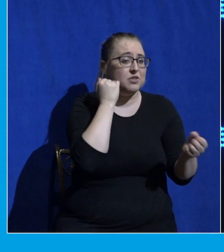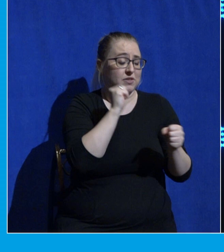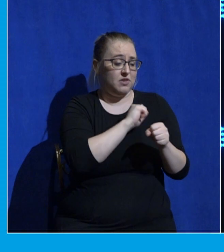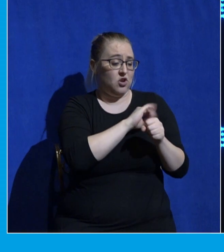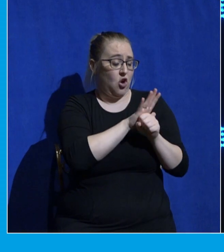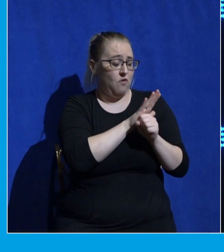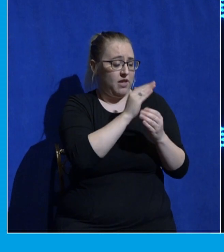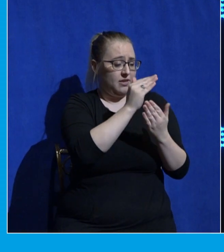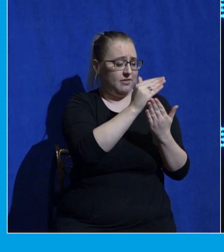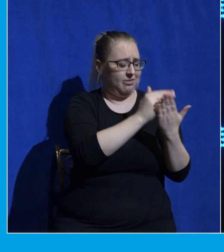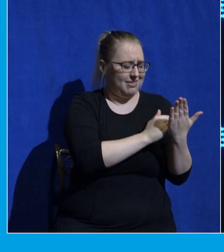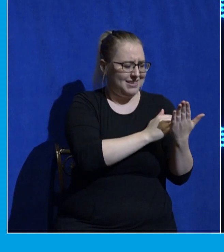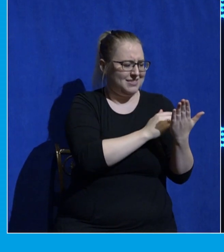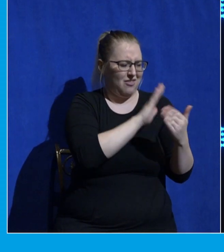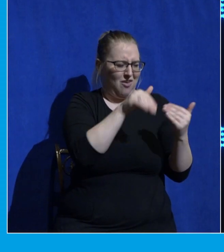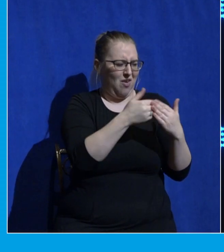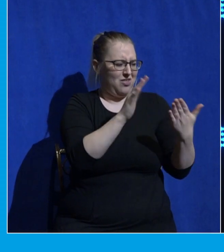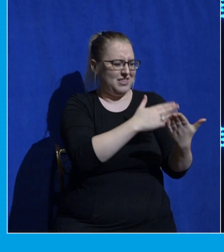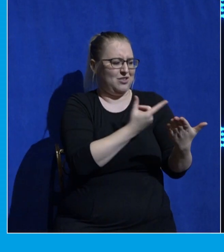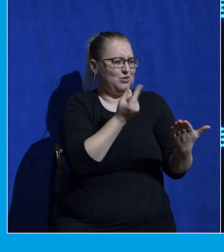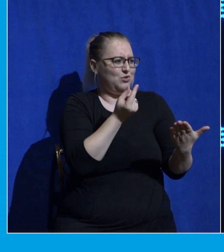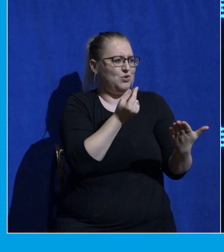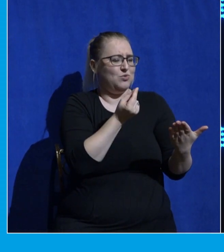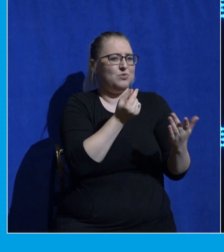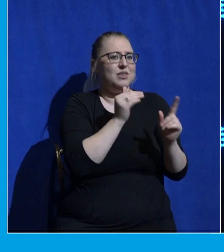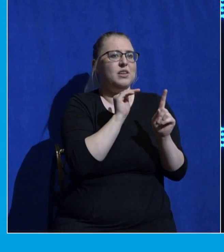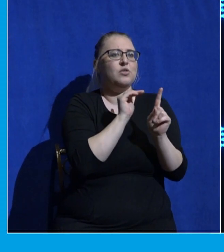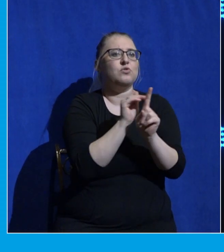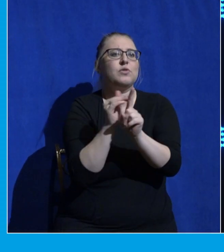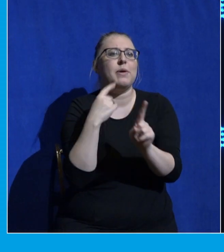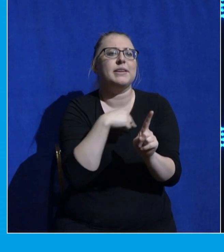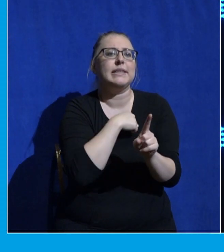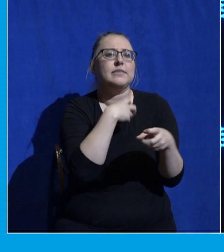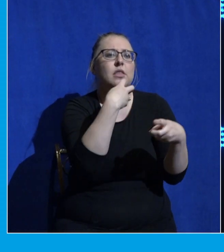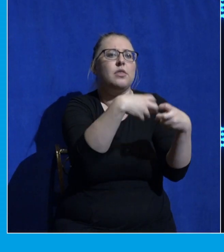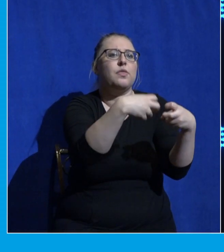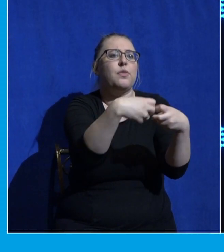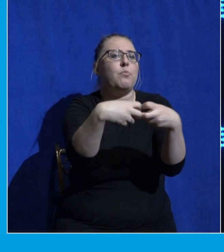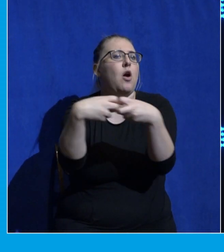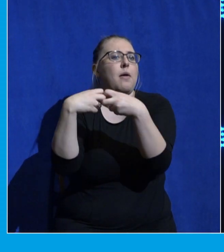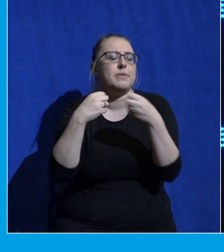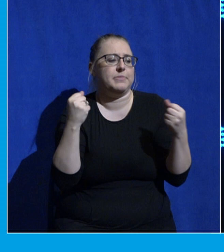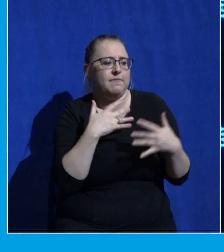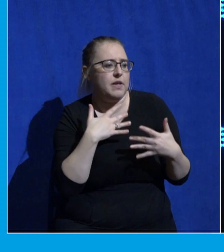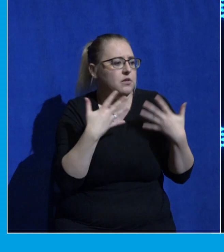listening to, all those songs did was remind us of our problems and our fears.